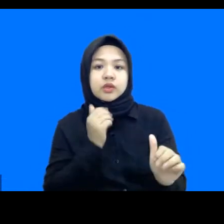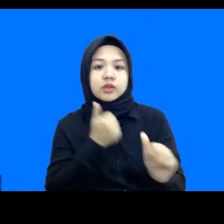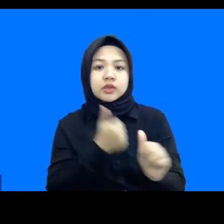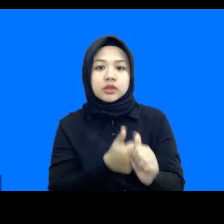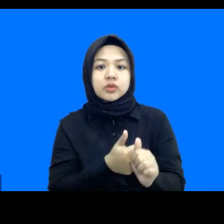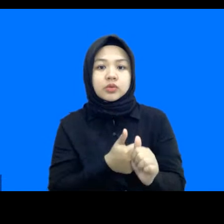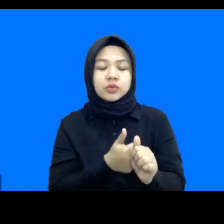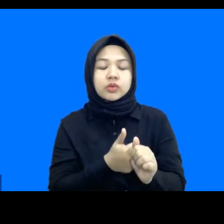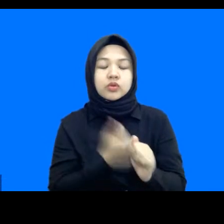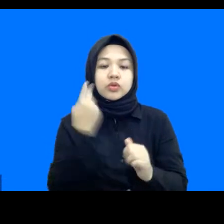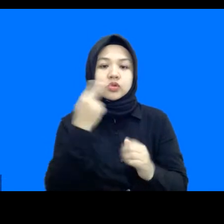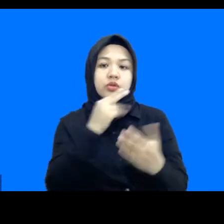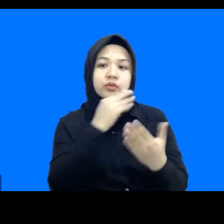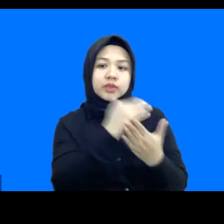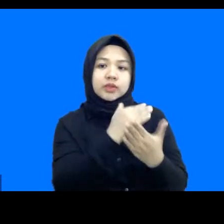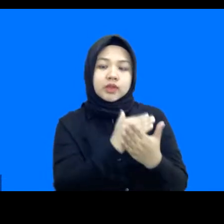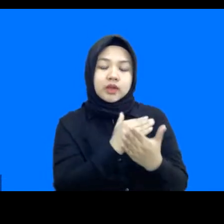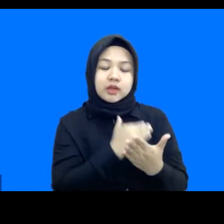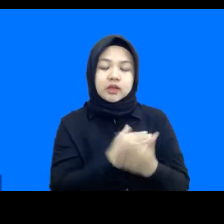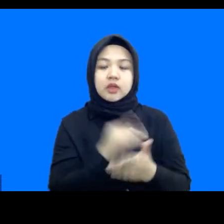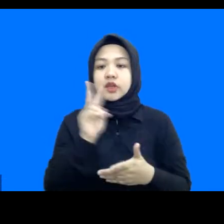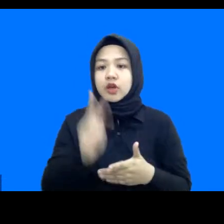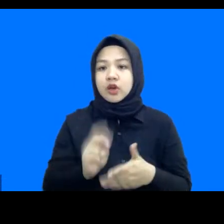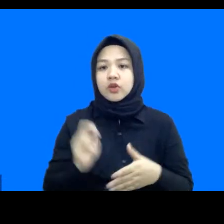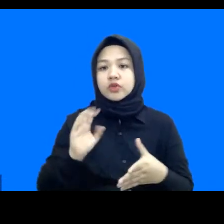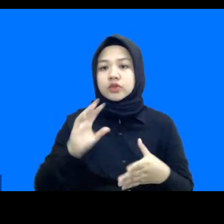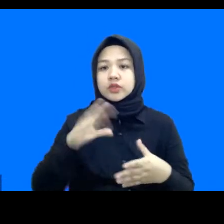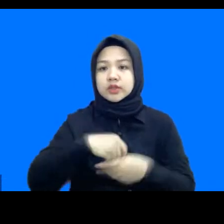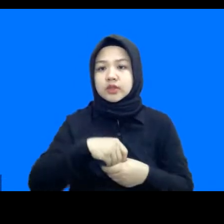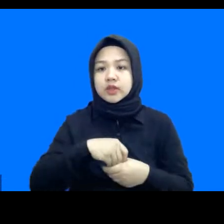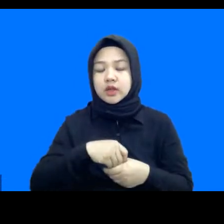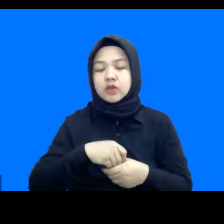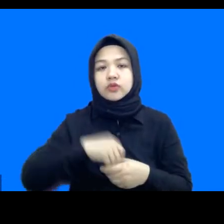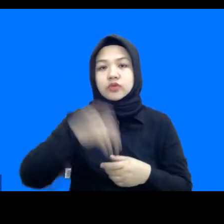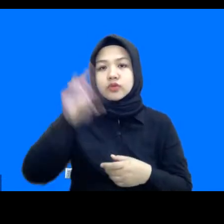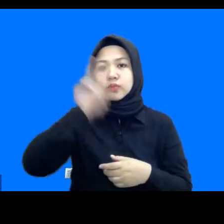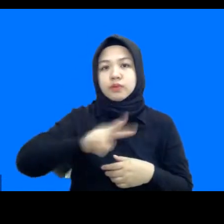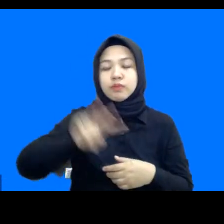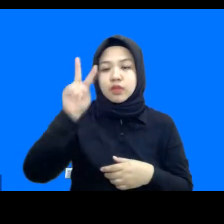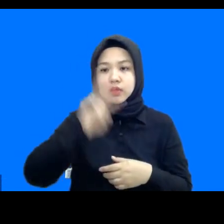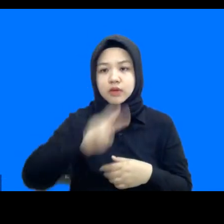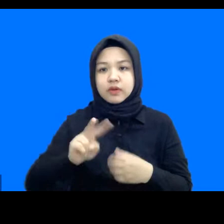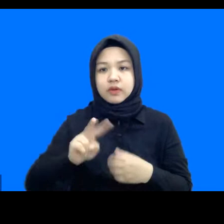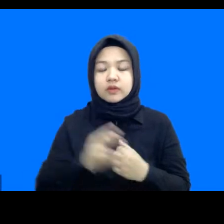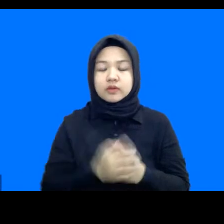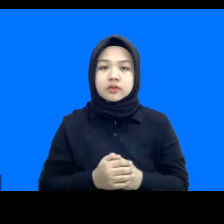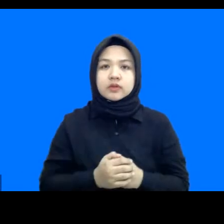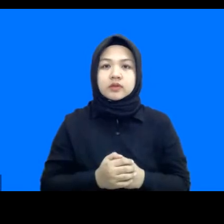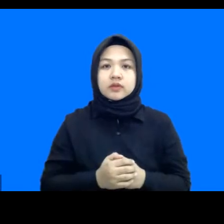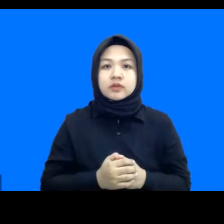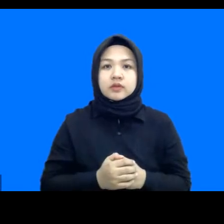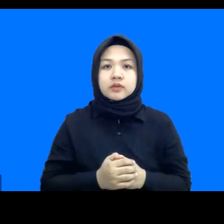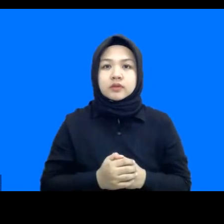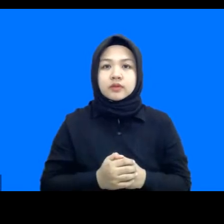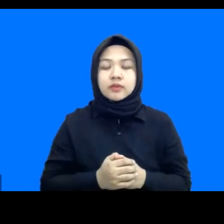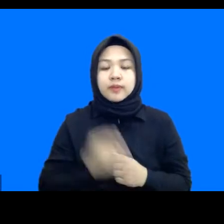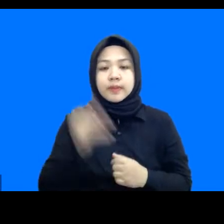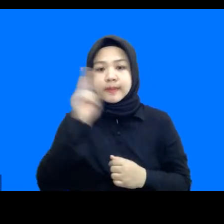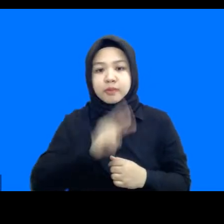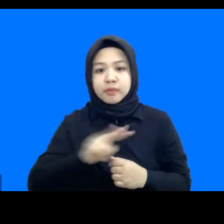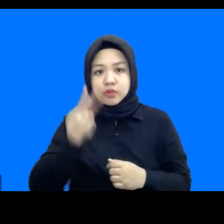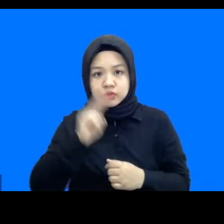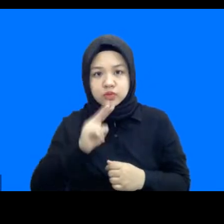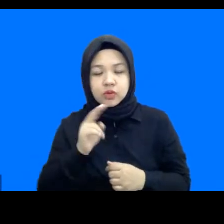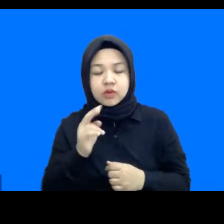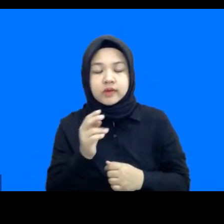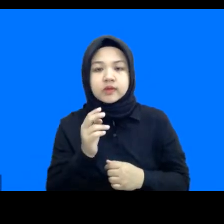to be included in the monitoring of the requirements for the EITI, Extractive Industry